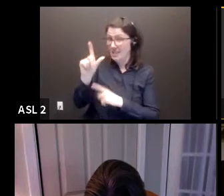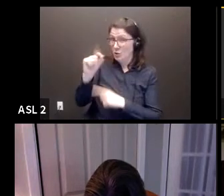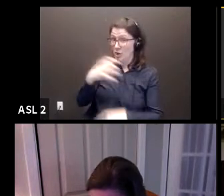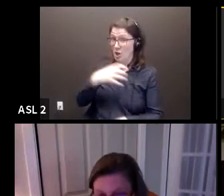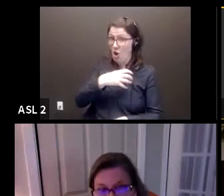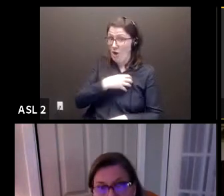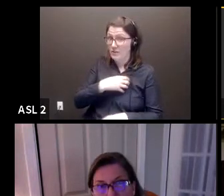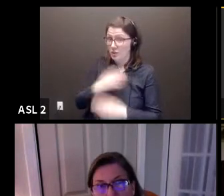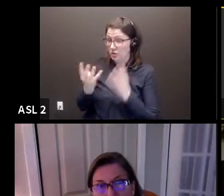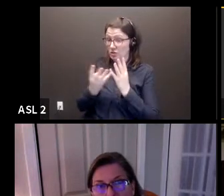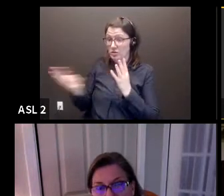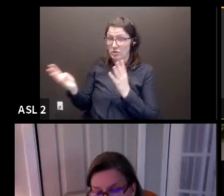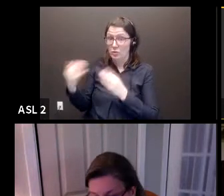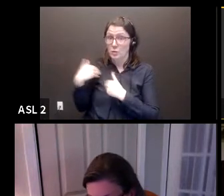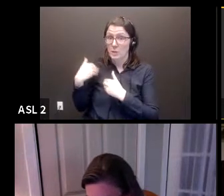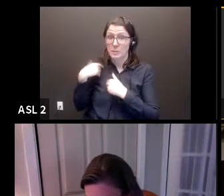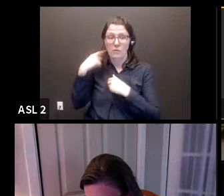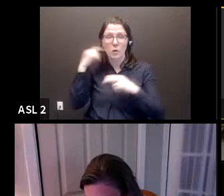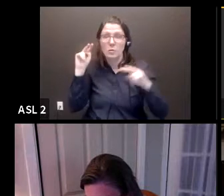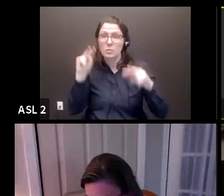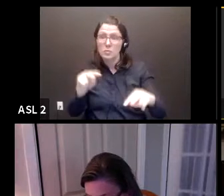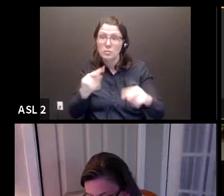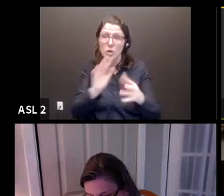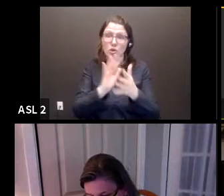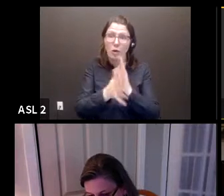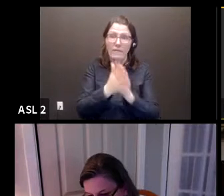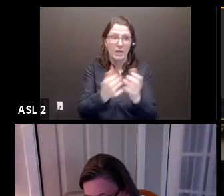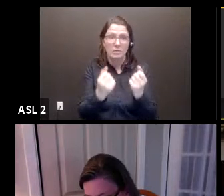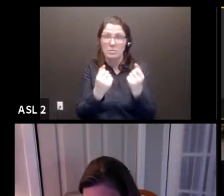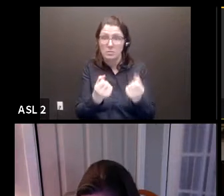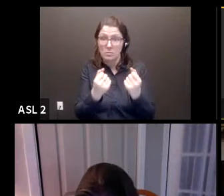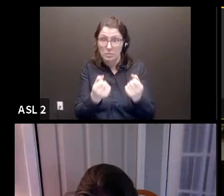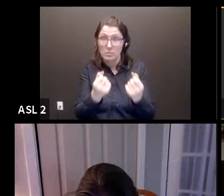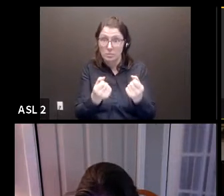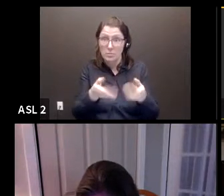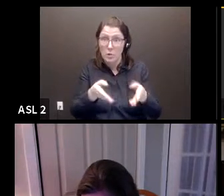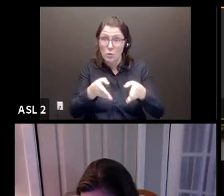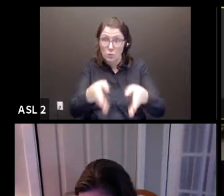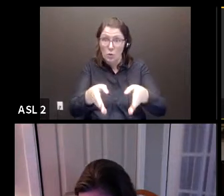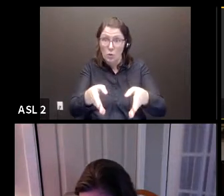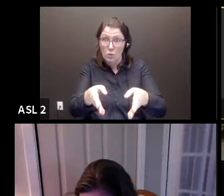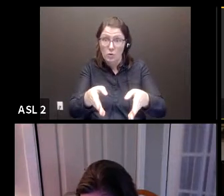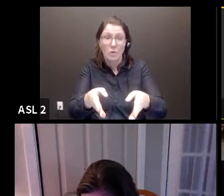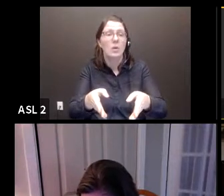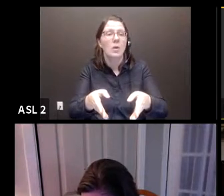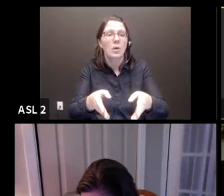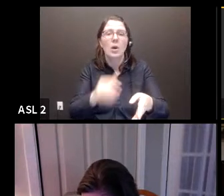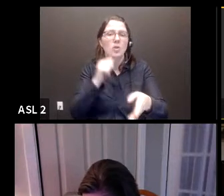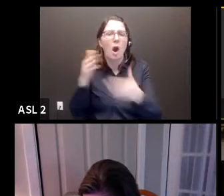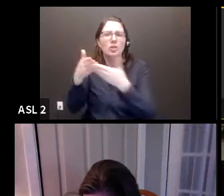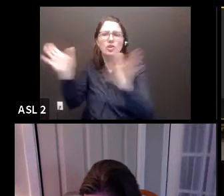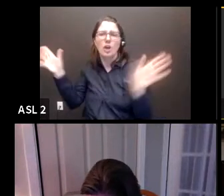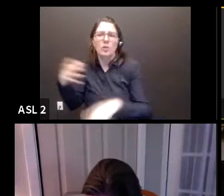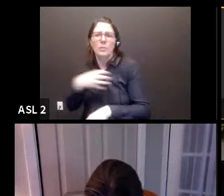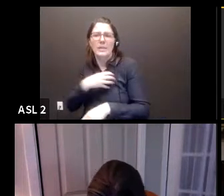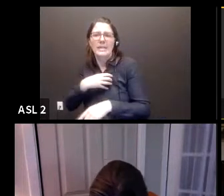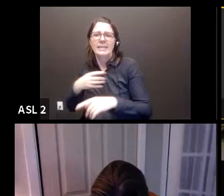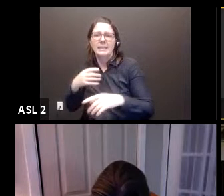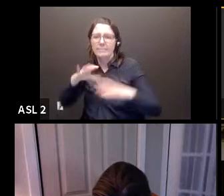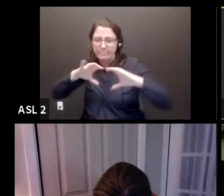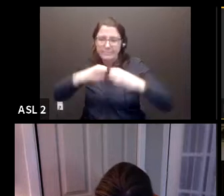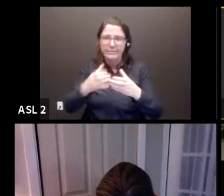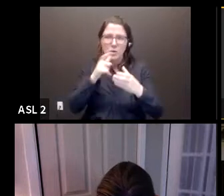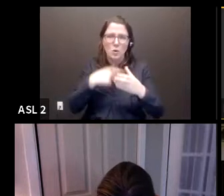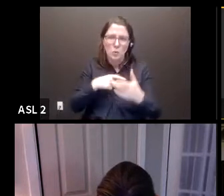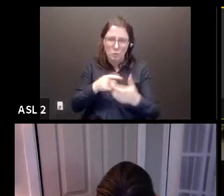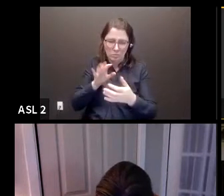available for policing traffic policing which counts for brockton specifically asked not the general police service trafficking at any given